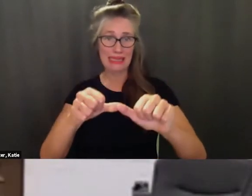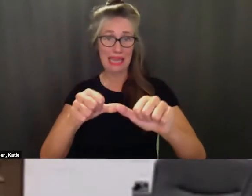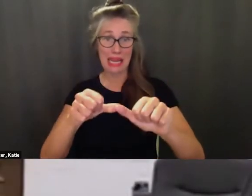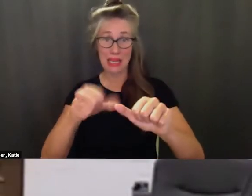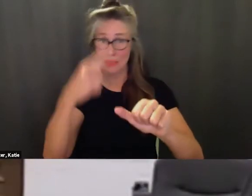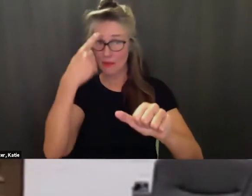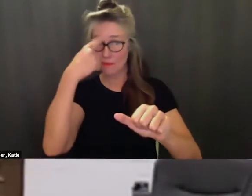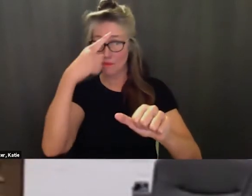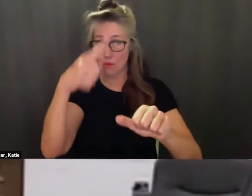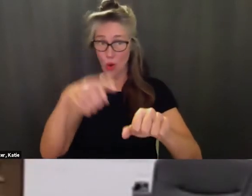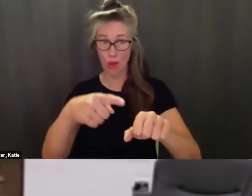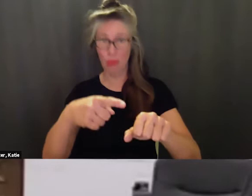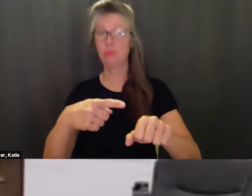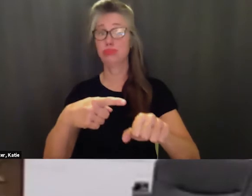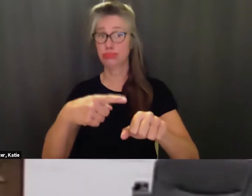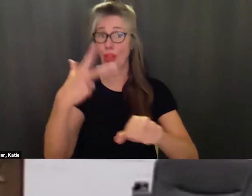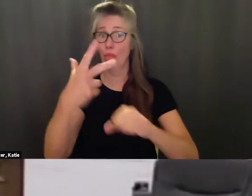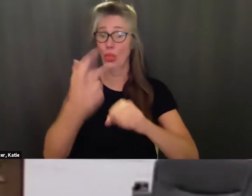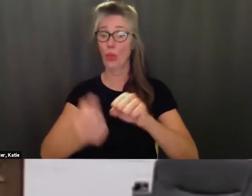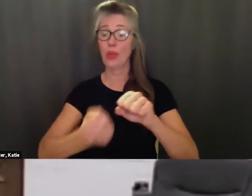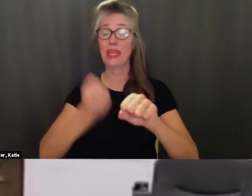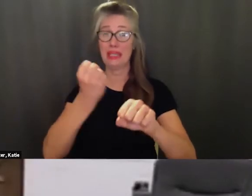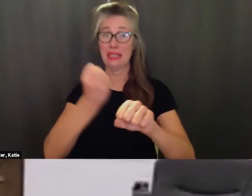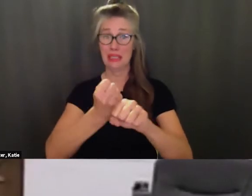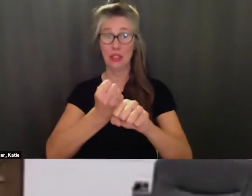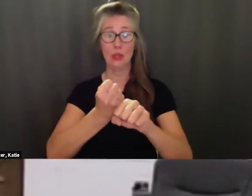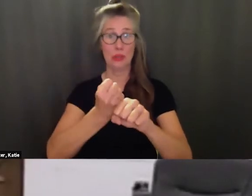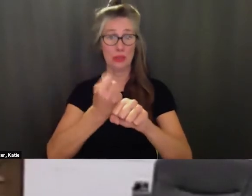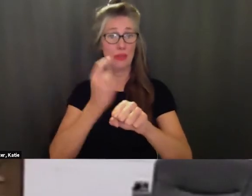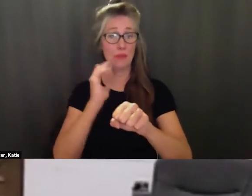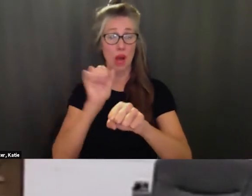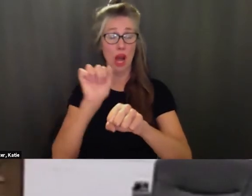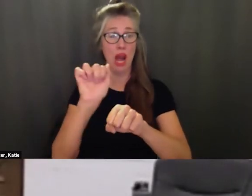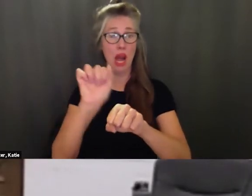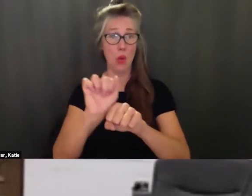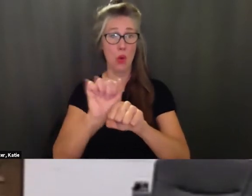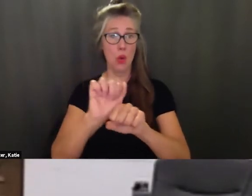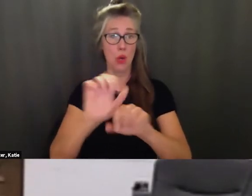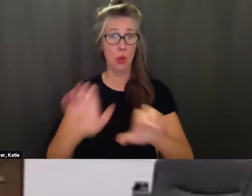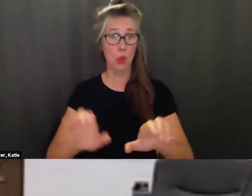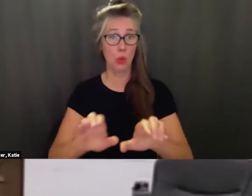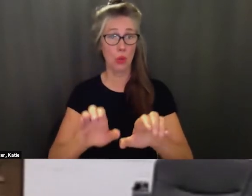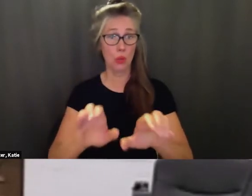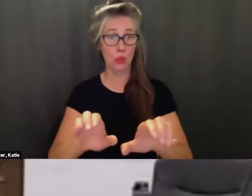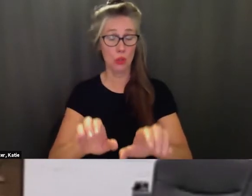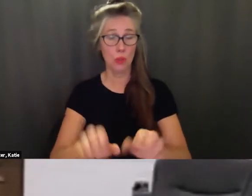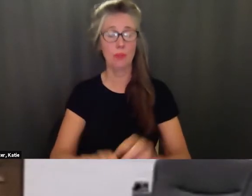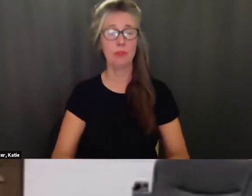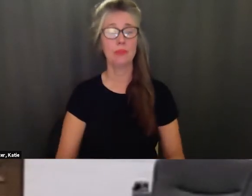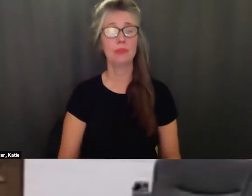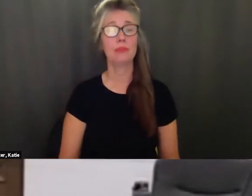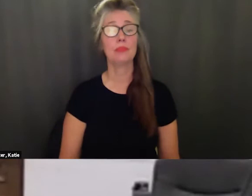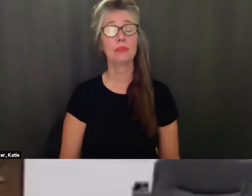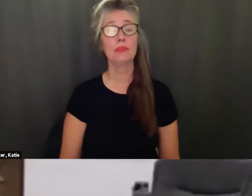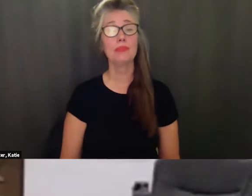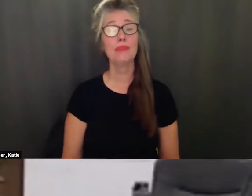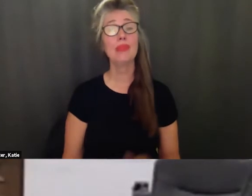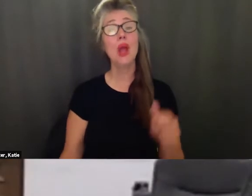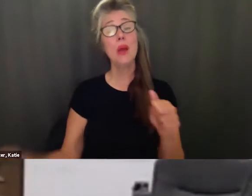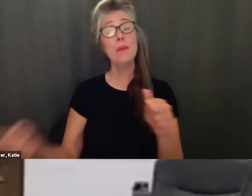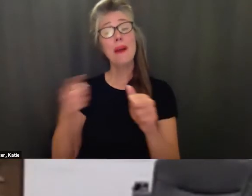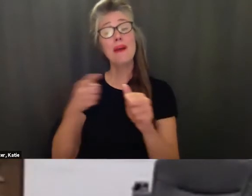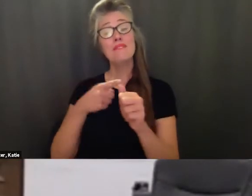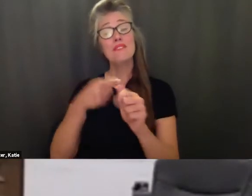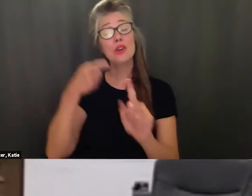years on the work that we'll be doing. So the first point I wanted to bring up was actually, it's around addressing